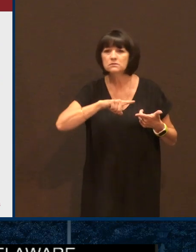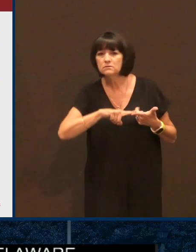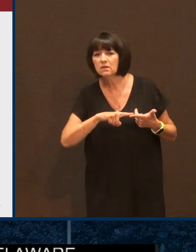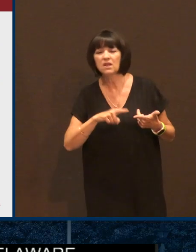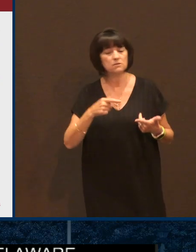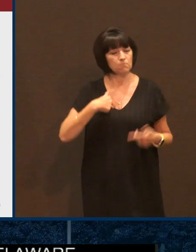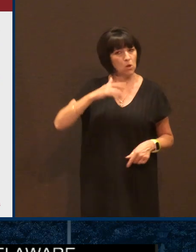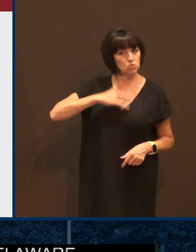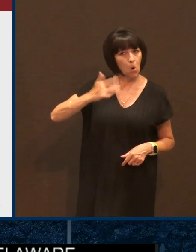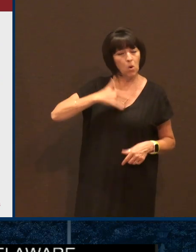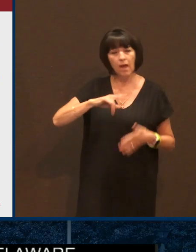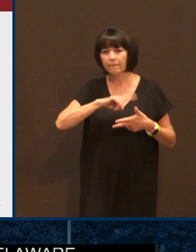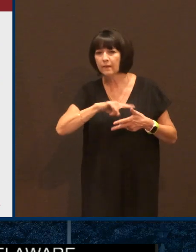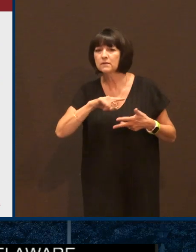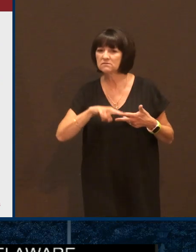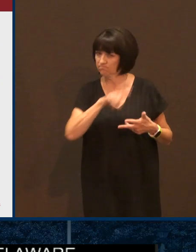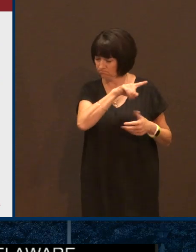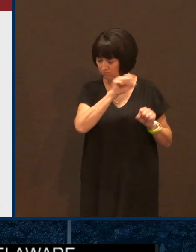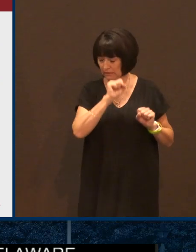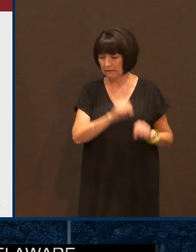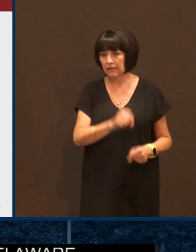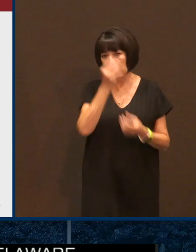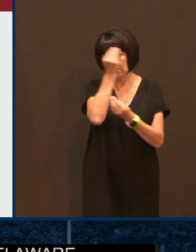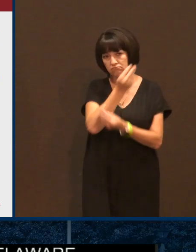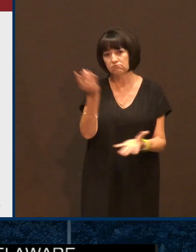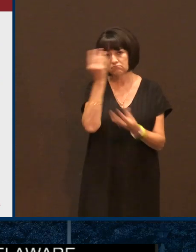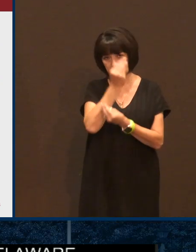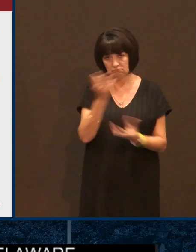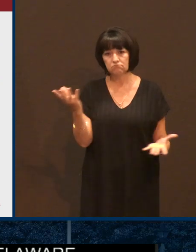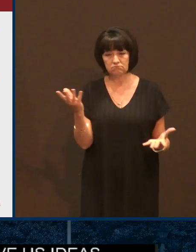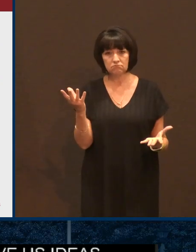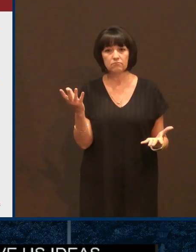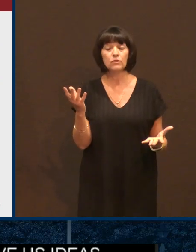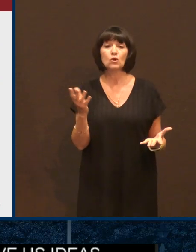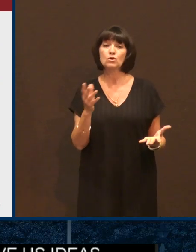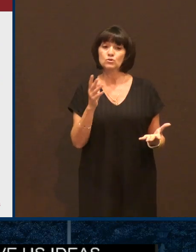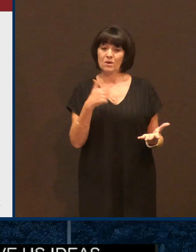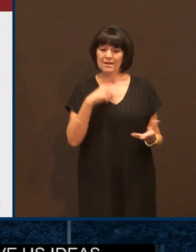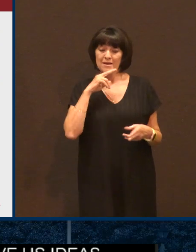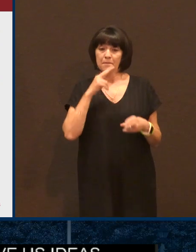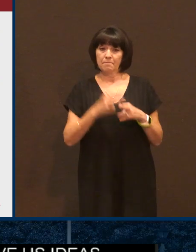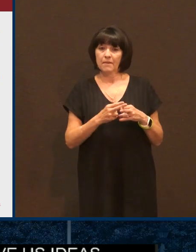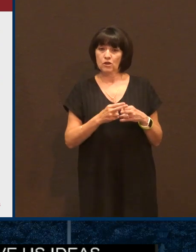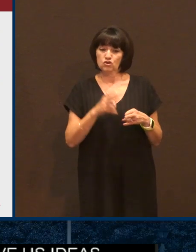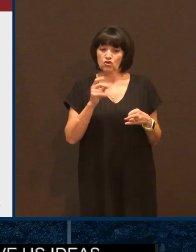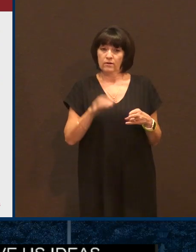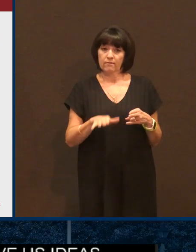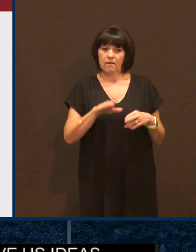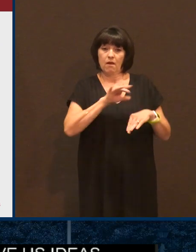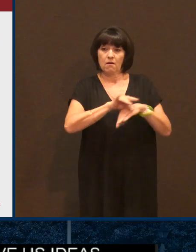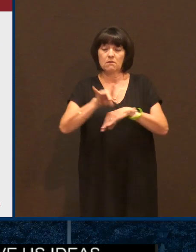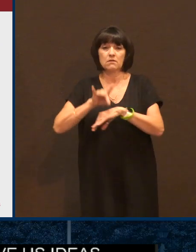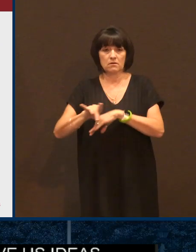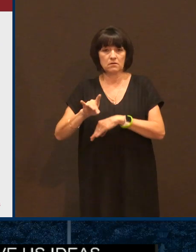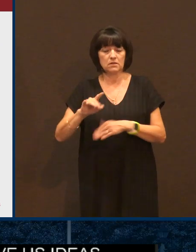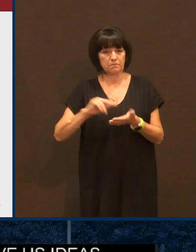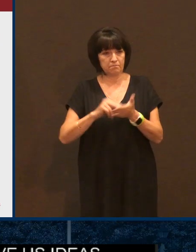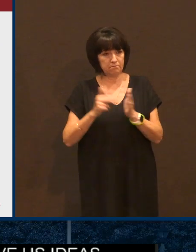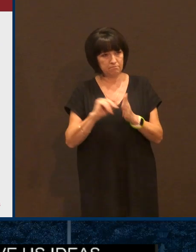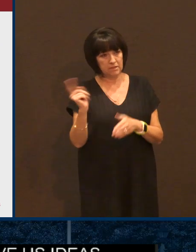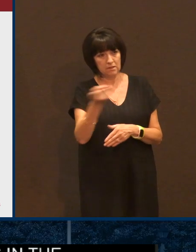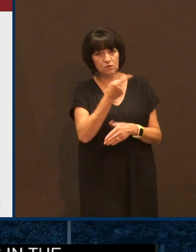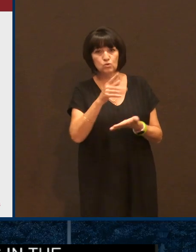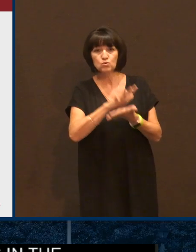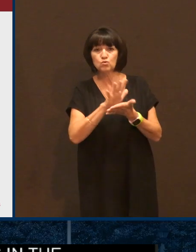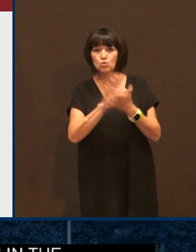fall. So what you will see, as I mentioned in the reopening guidance, is something that districts and charters will use to support